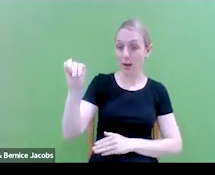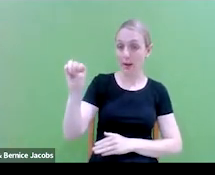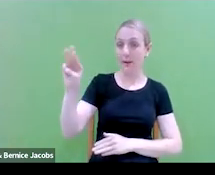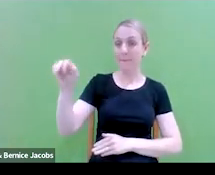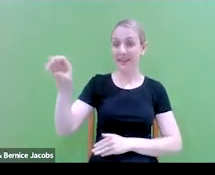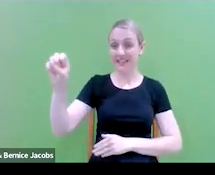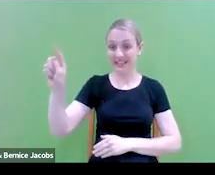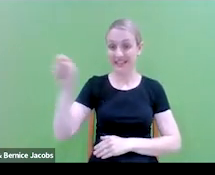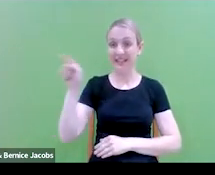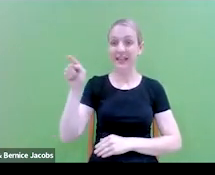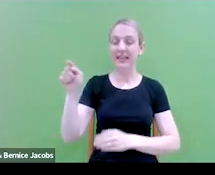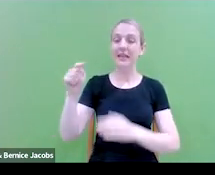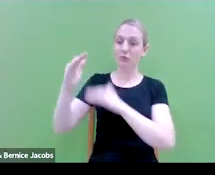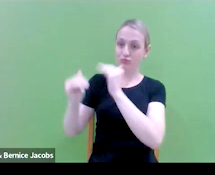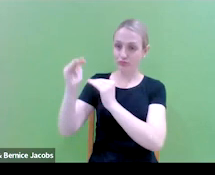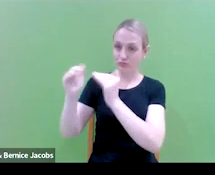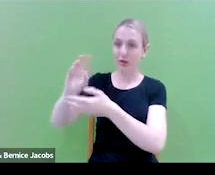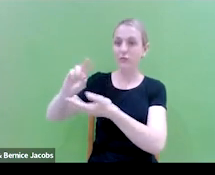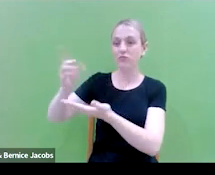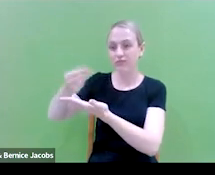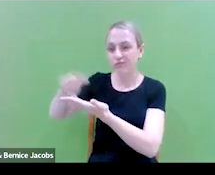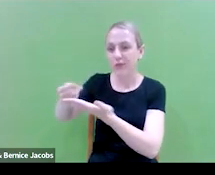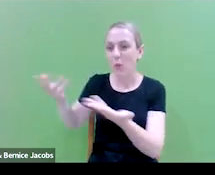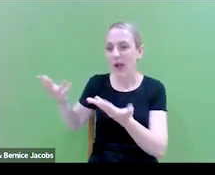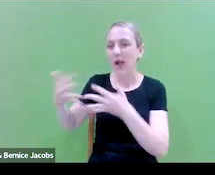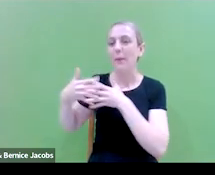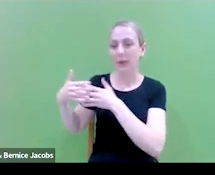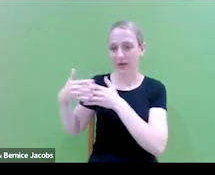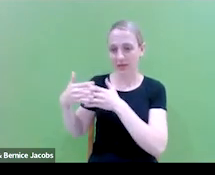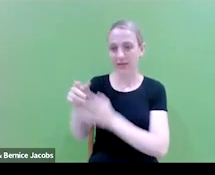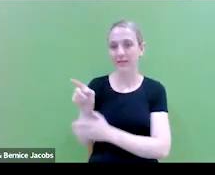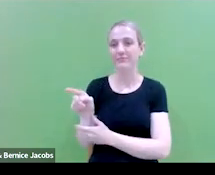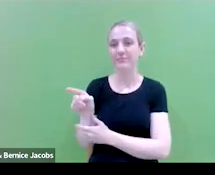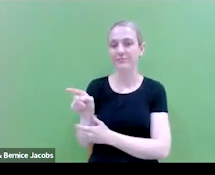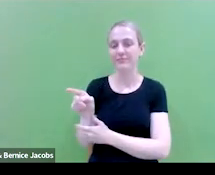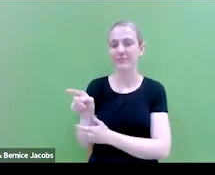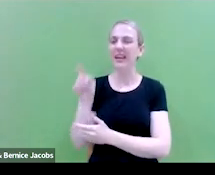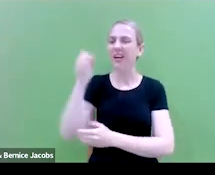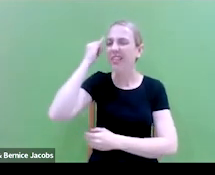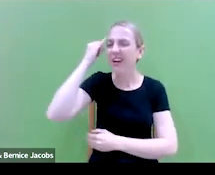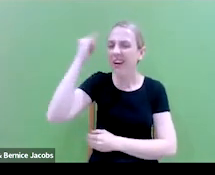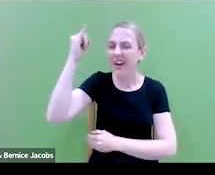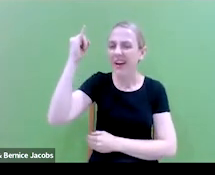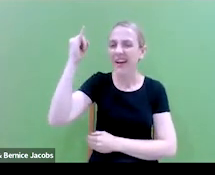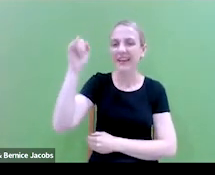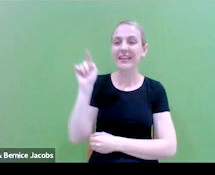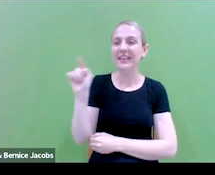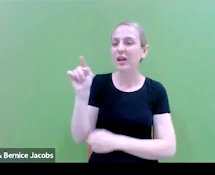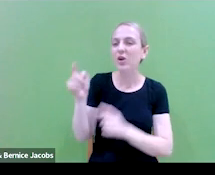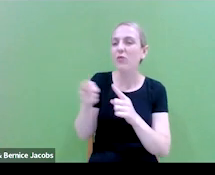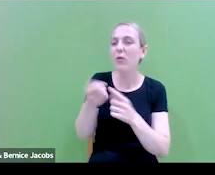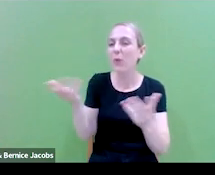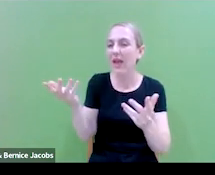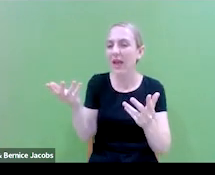an architect in America. And so the whole concept really had evolved after the